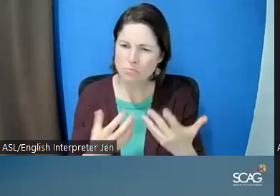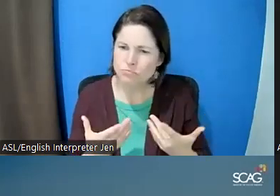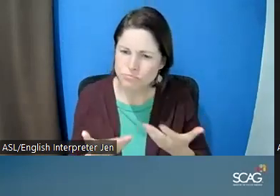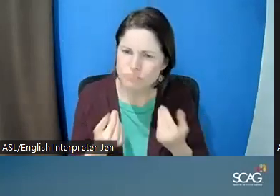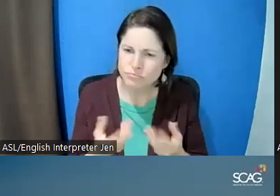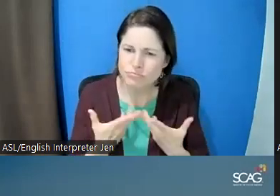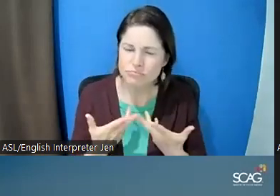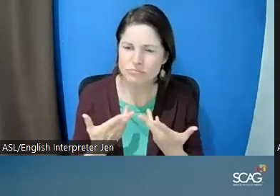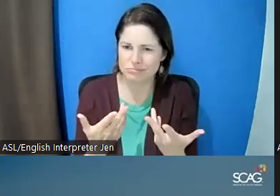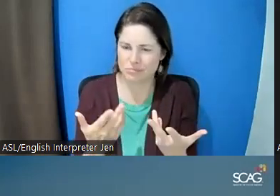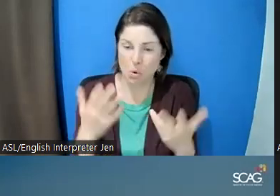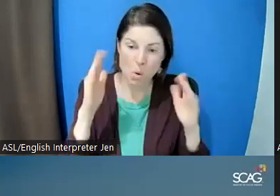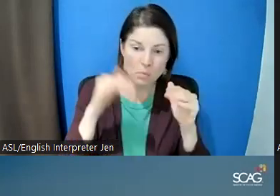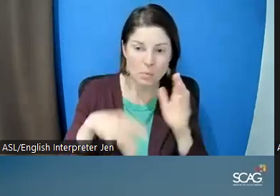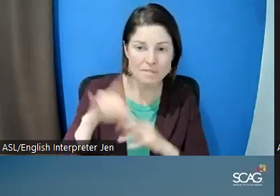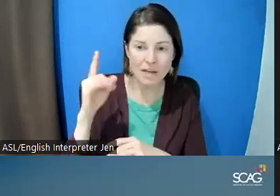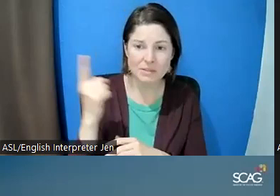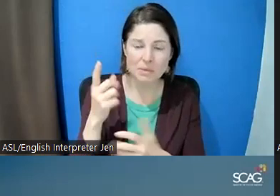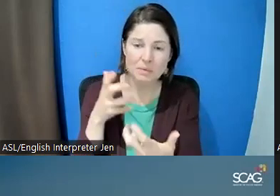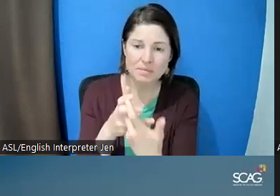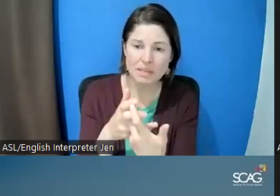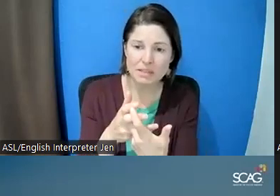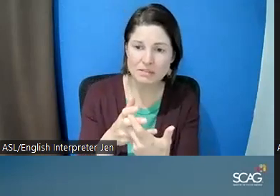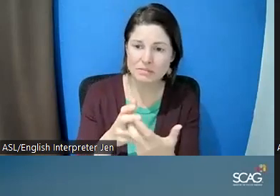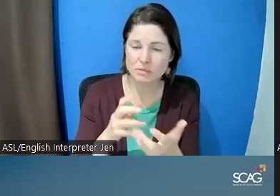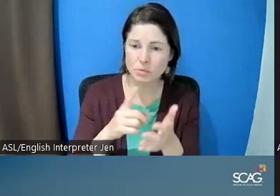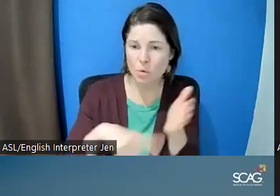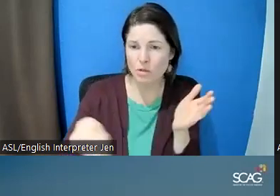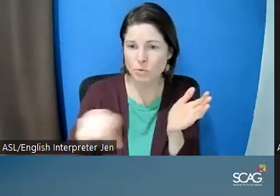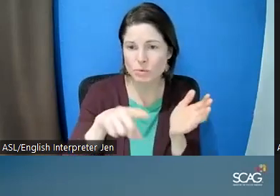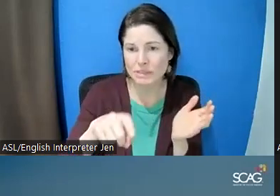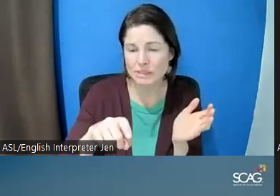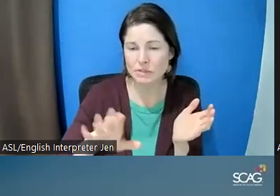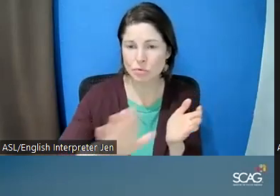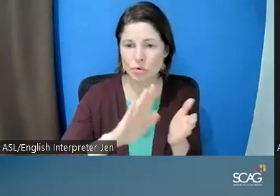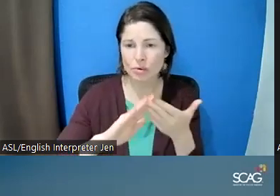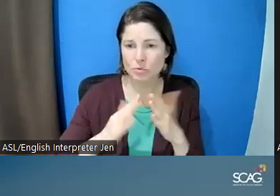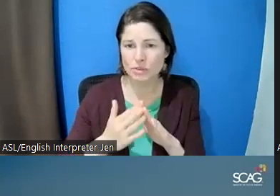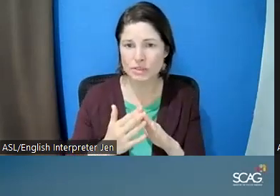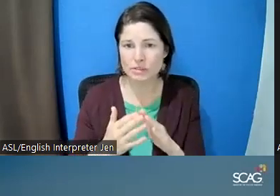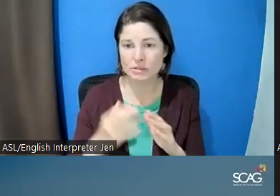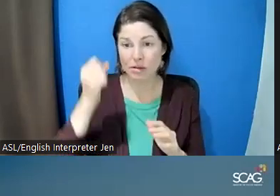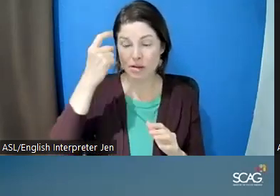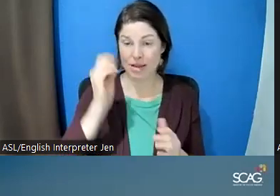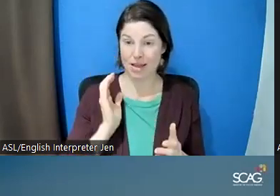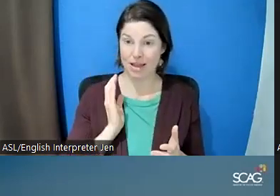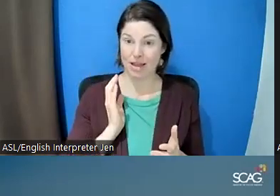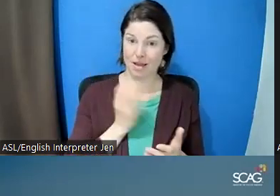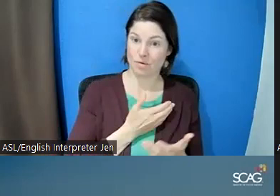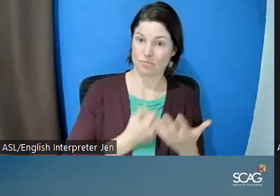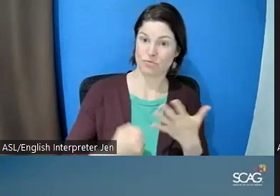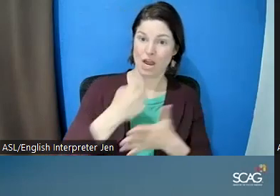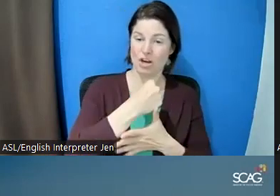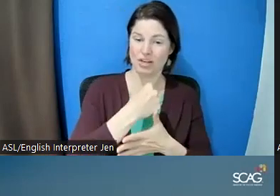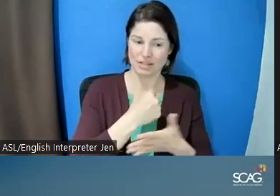perhaps we can find something that can work for you and your communities. It's our priority to make these awards